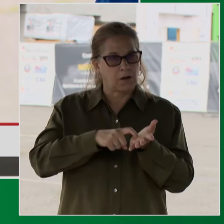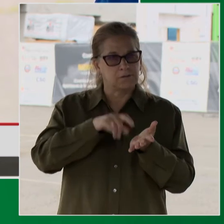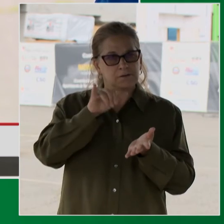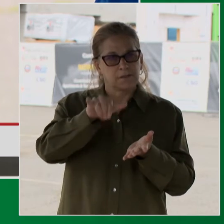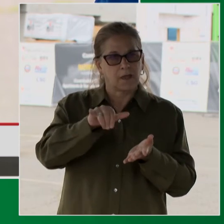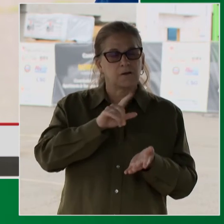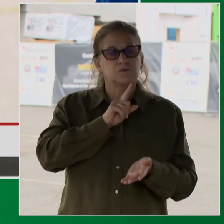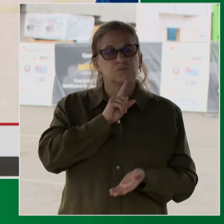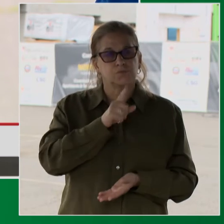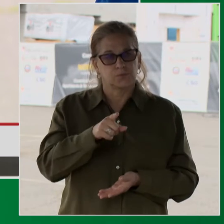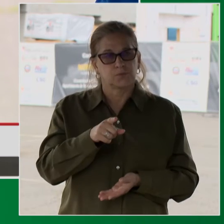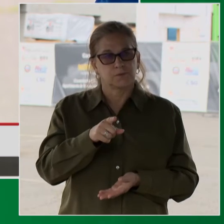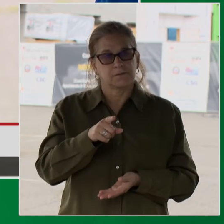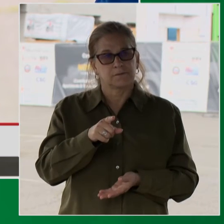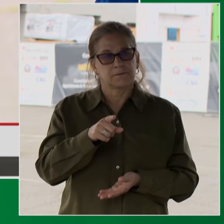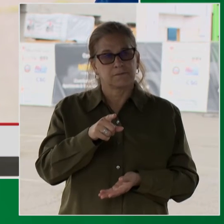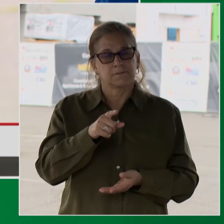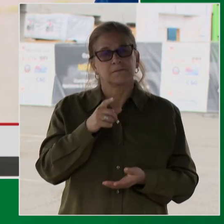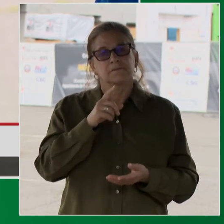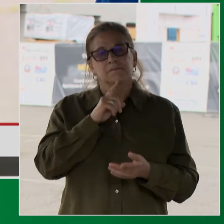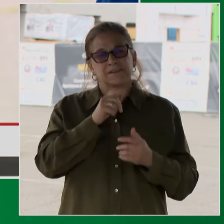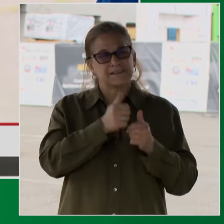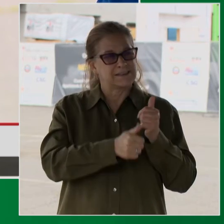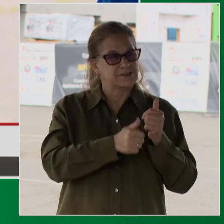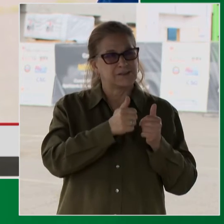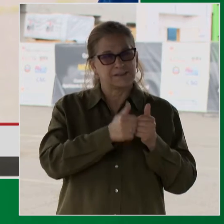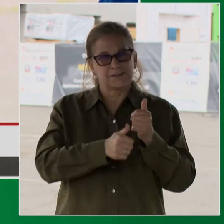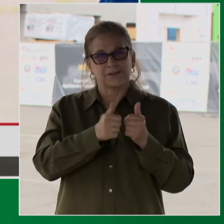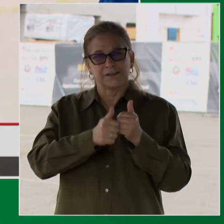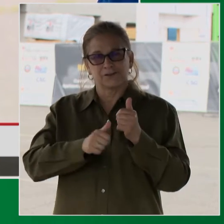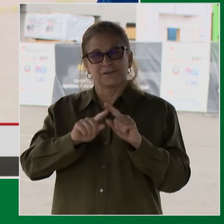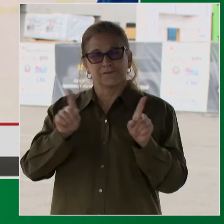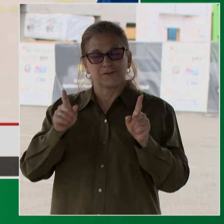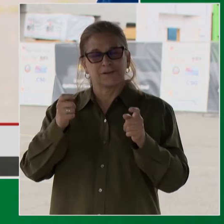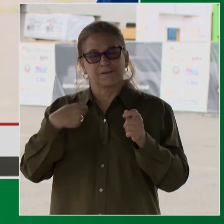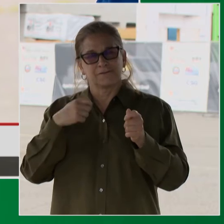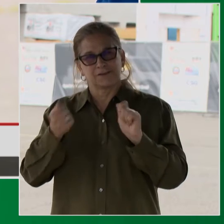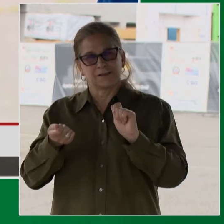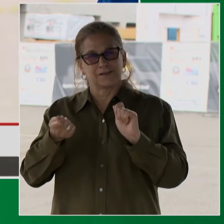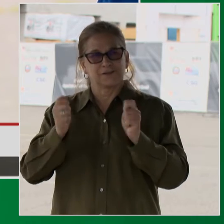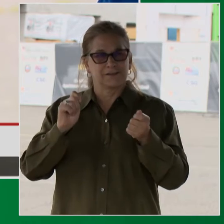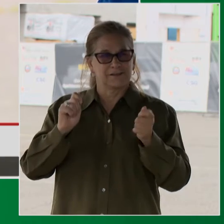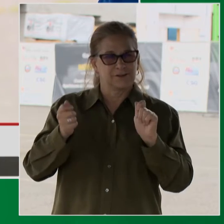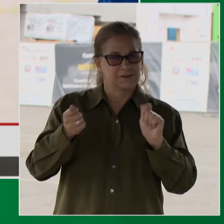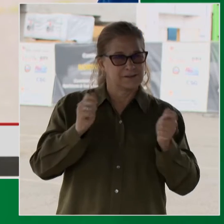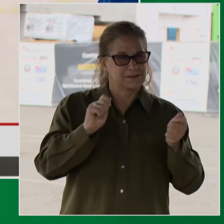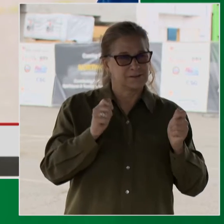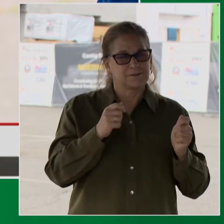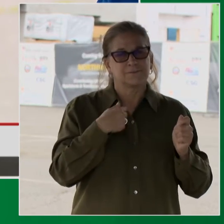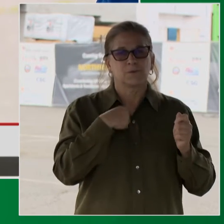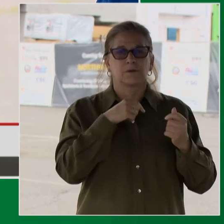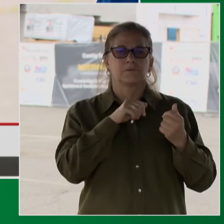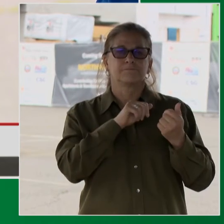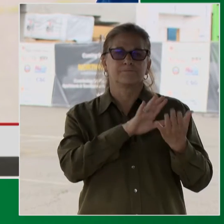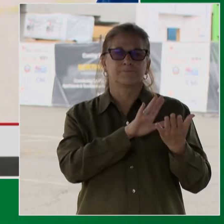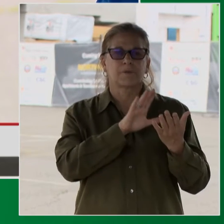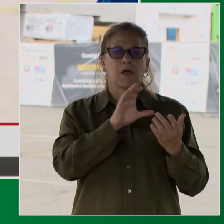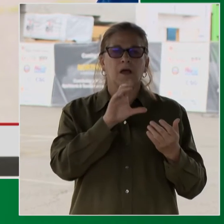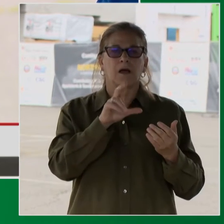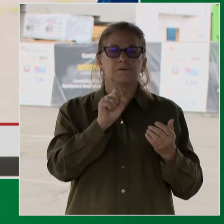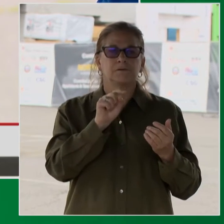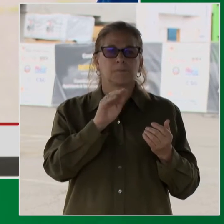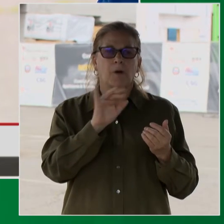need something slightly different. And so customizing it and meeting the need of the individual business